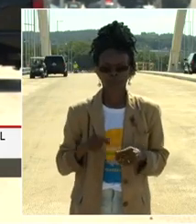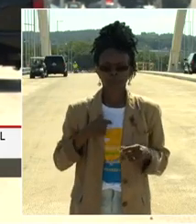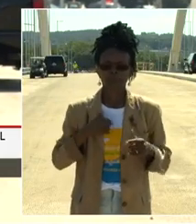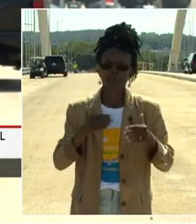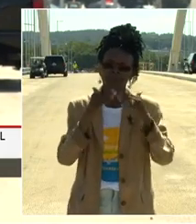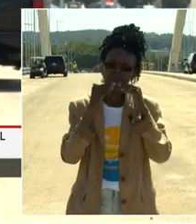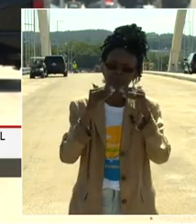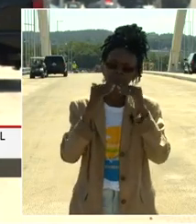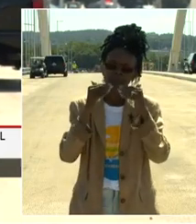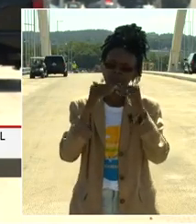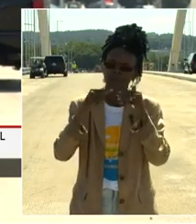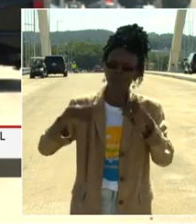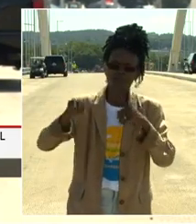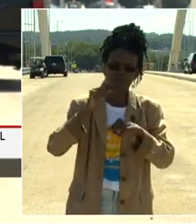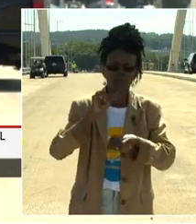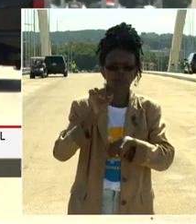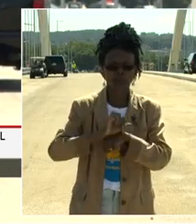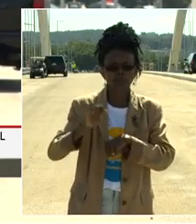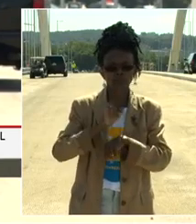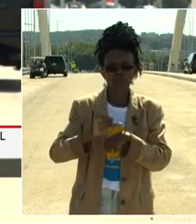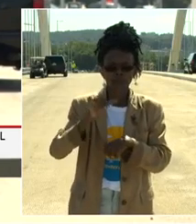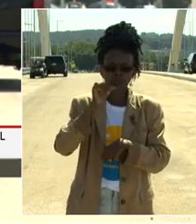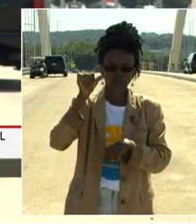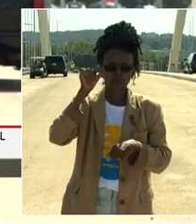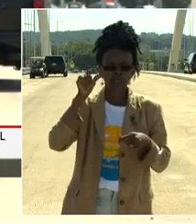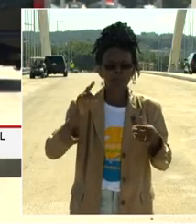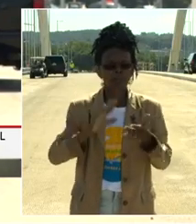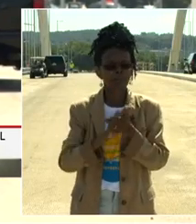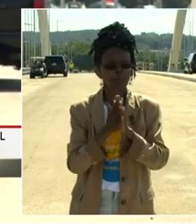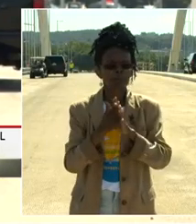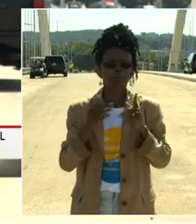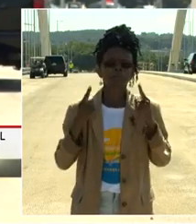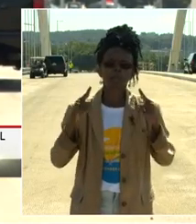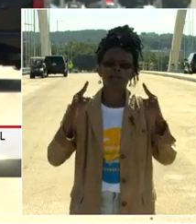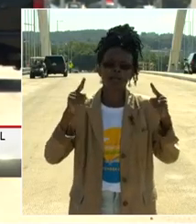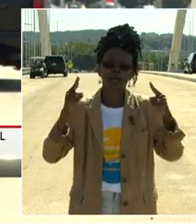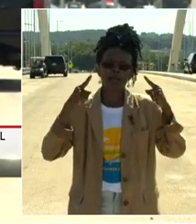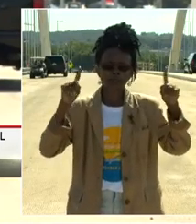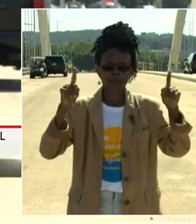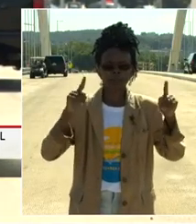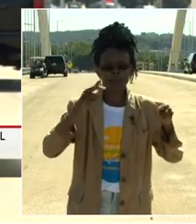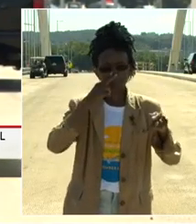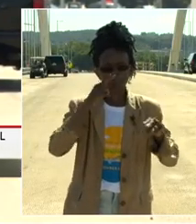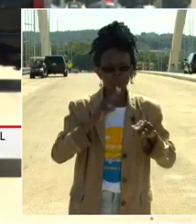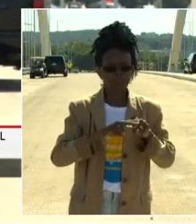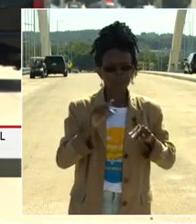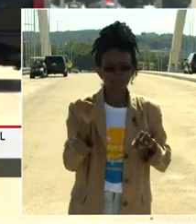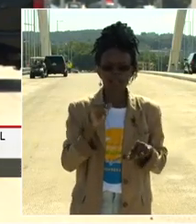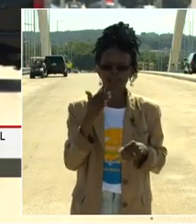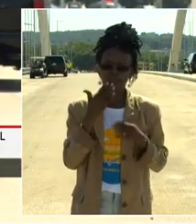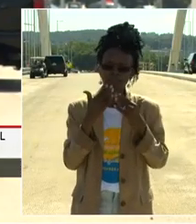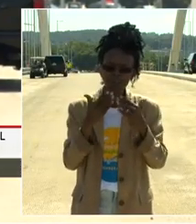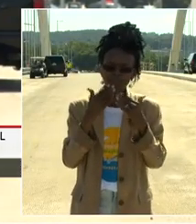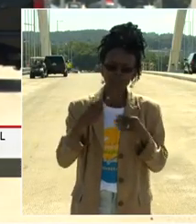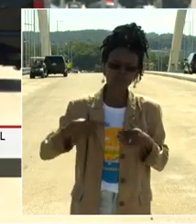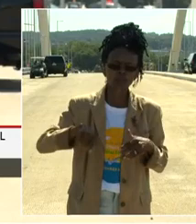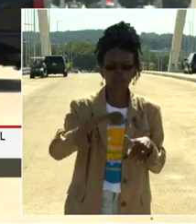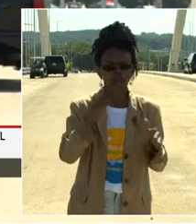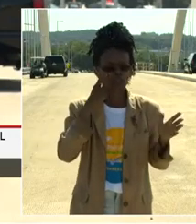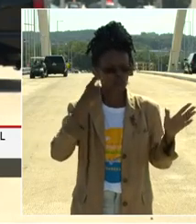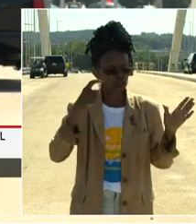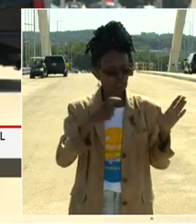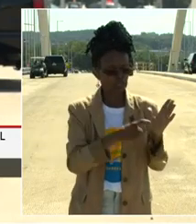success and so much fun. And I have a few other thank yous. This bridge and celebration could not have happened